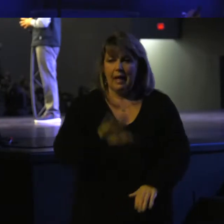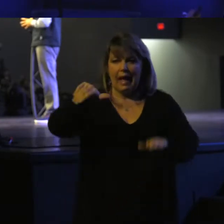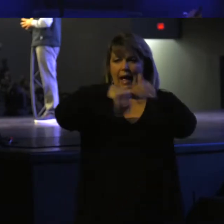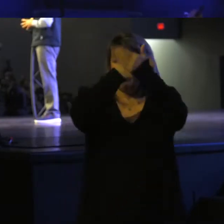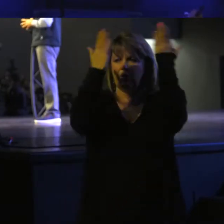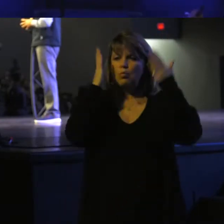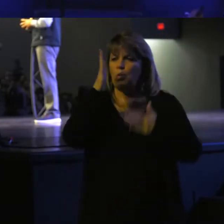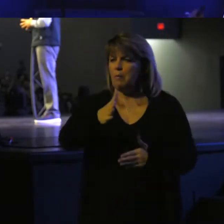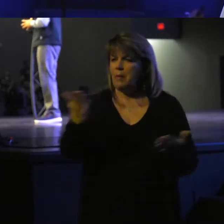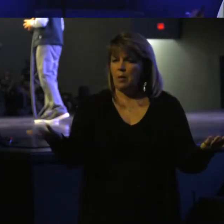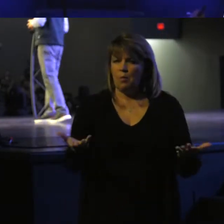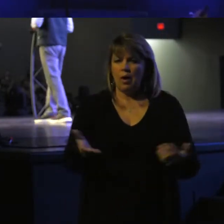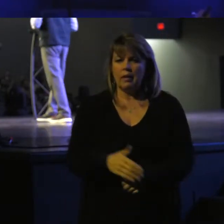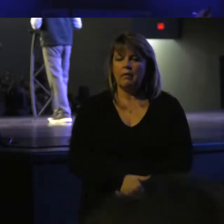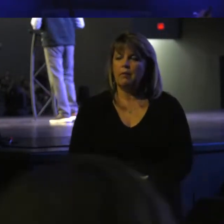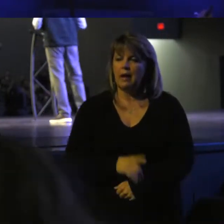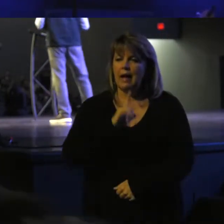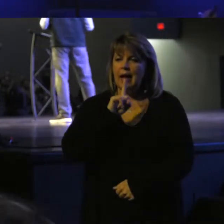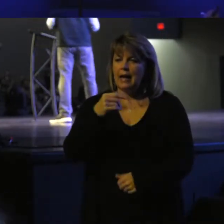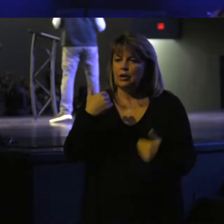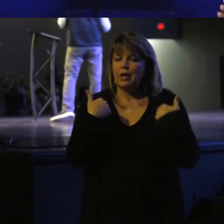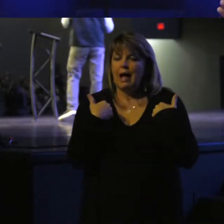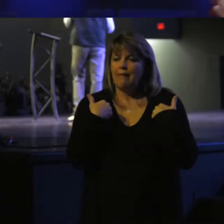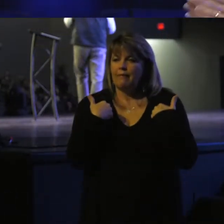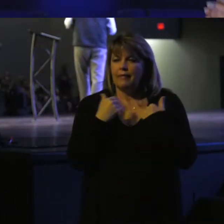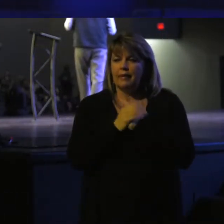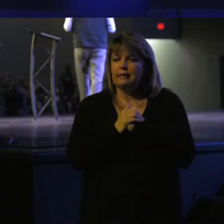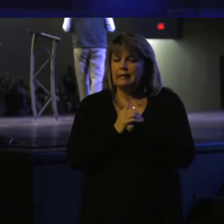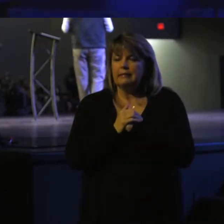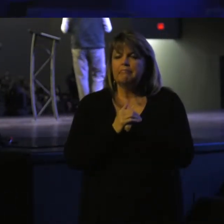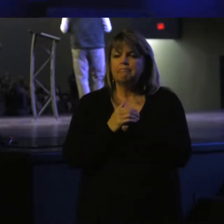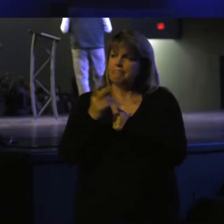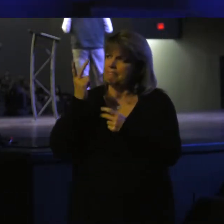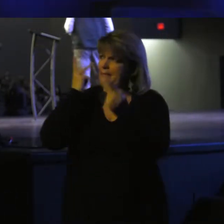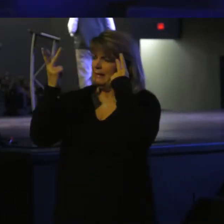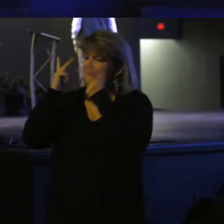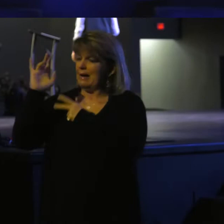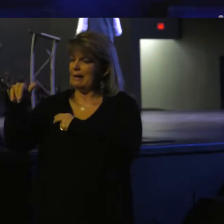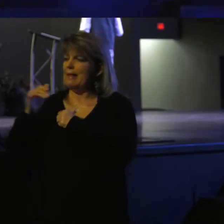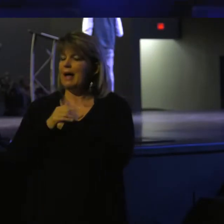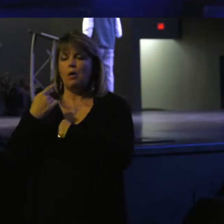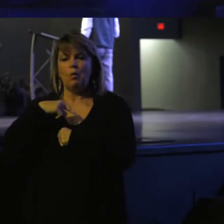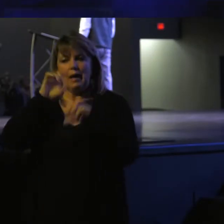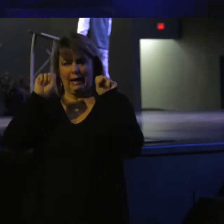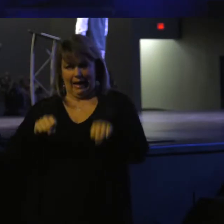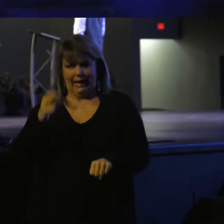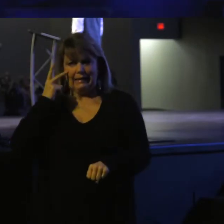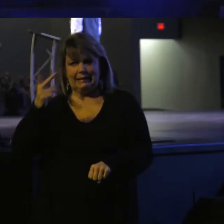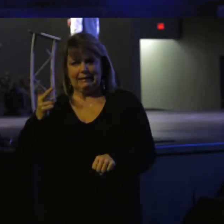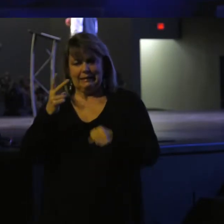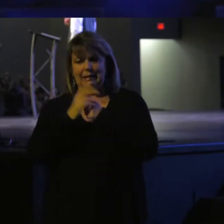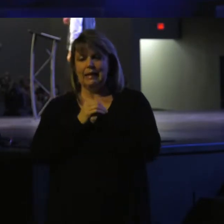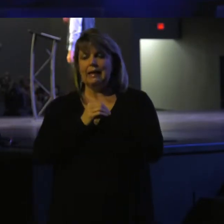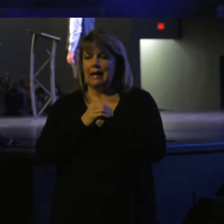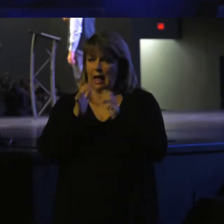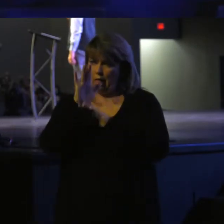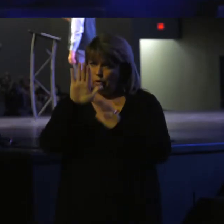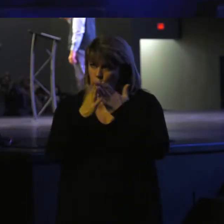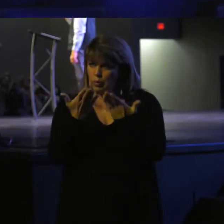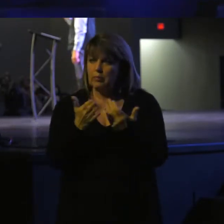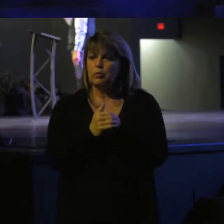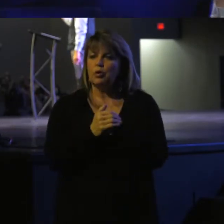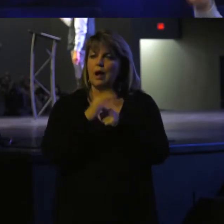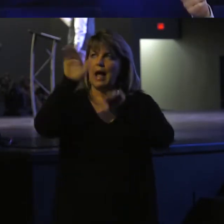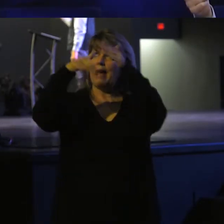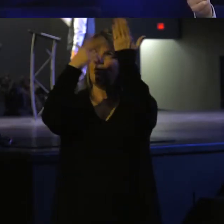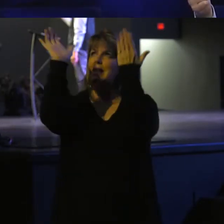be? We actually have insight into that. In fact, we're able to see in Scripture heaven